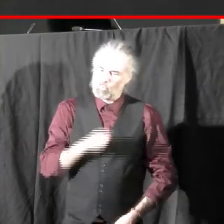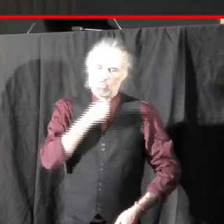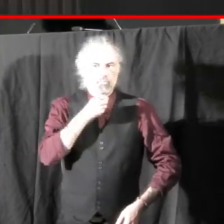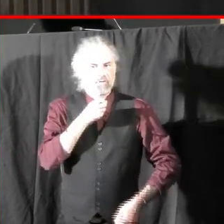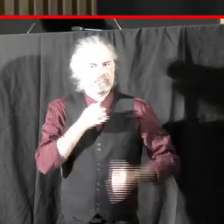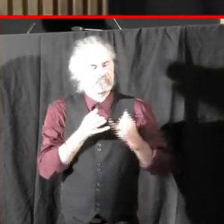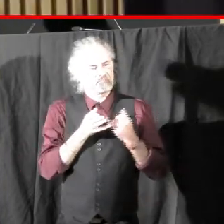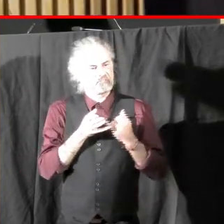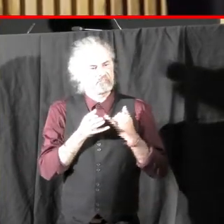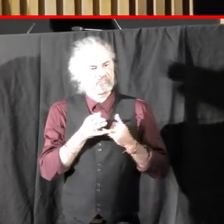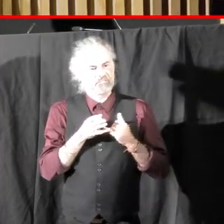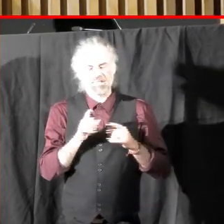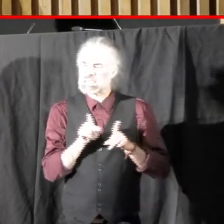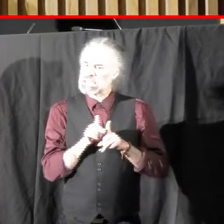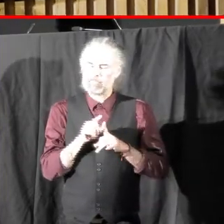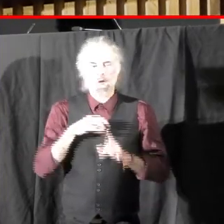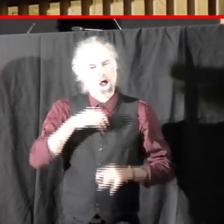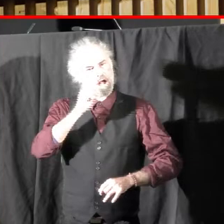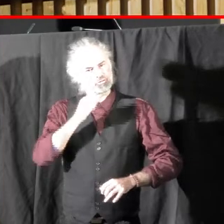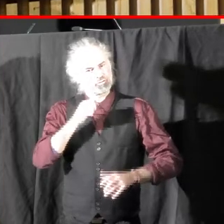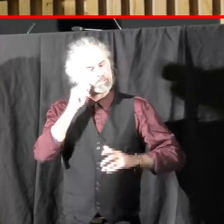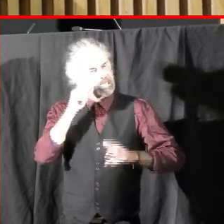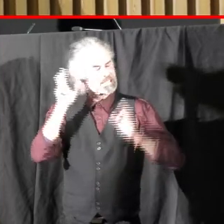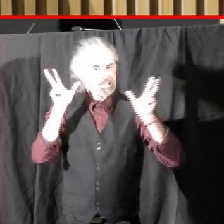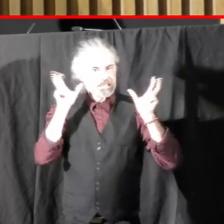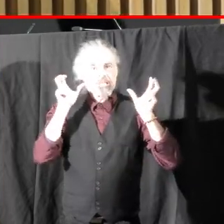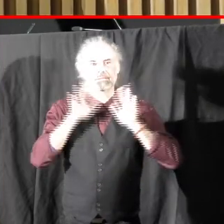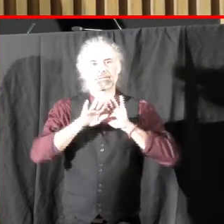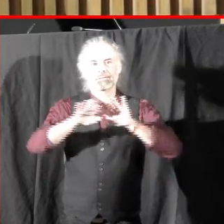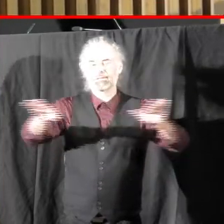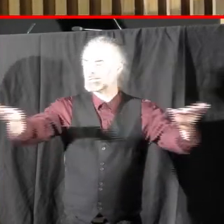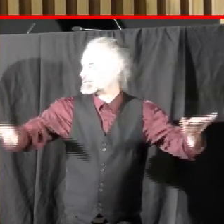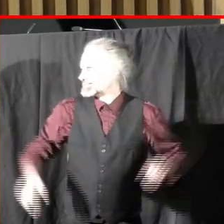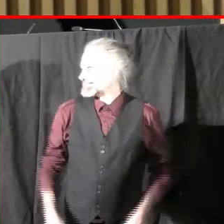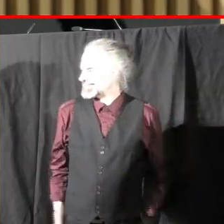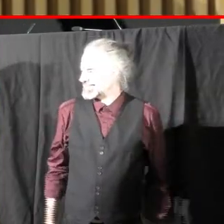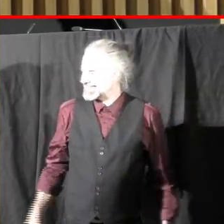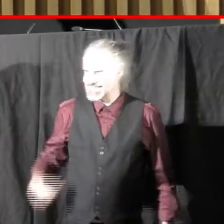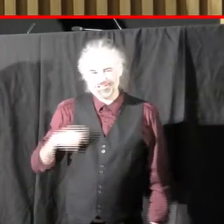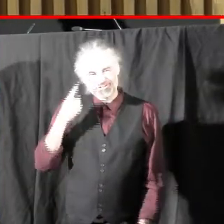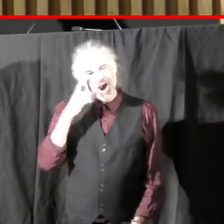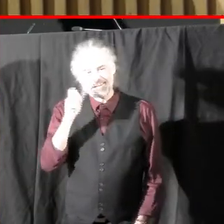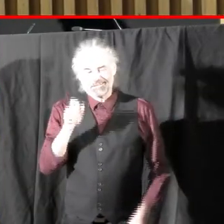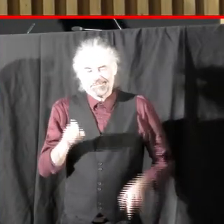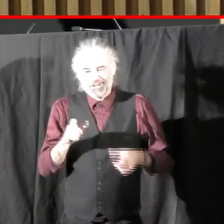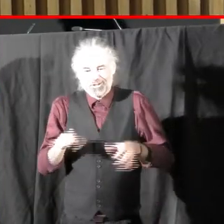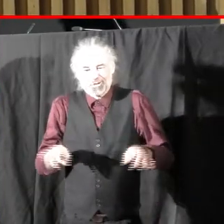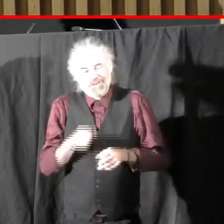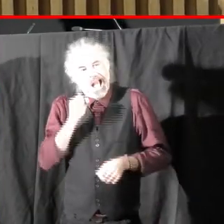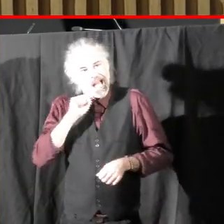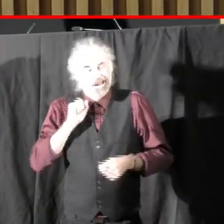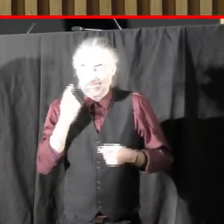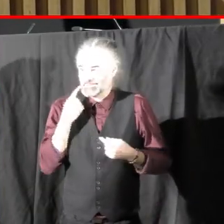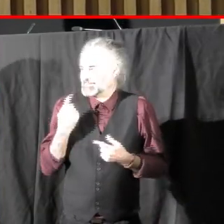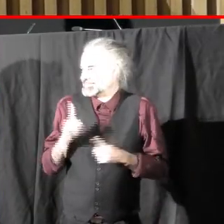very delicious ice cream, really close to the mouth. I will try. What's the regulator's name? Lick it. Regulator. Regulator.